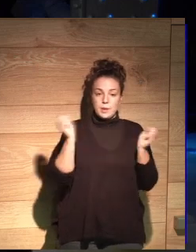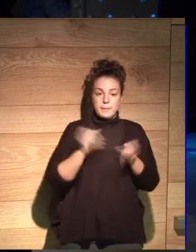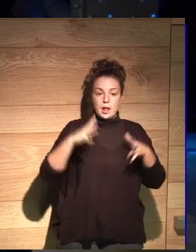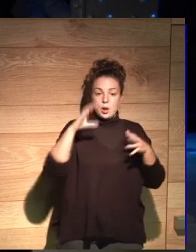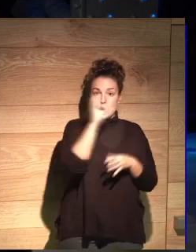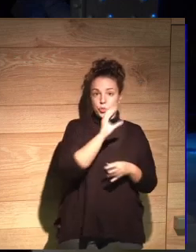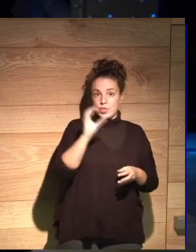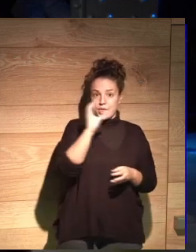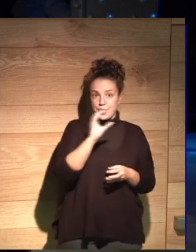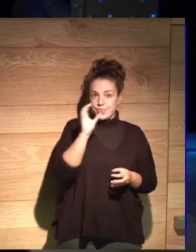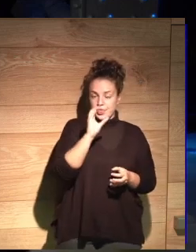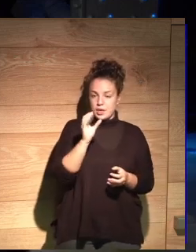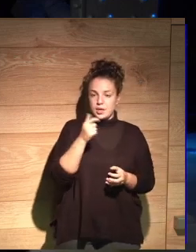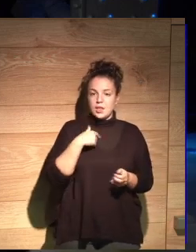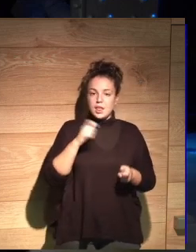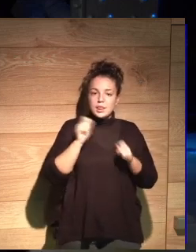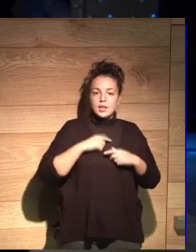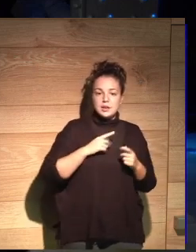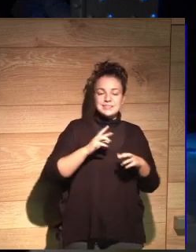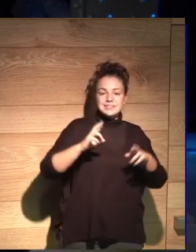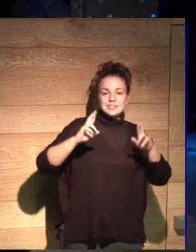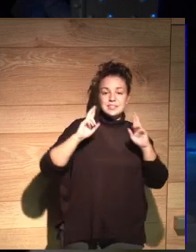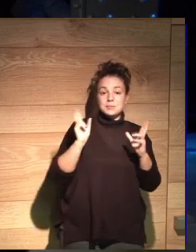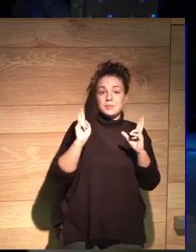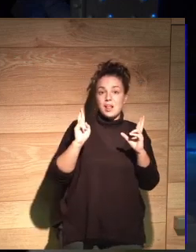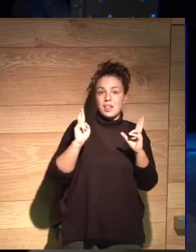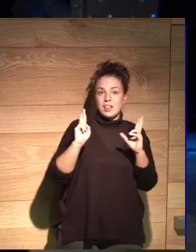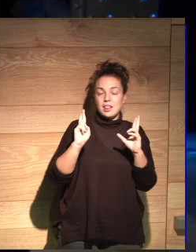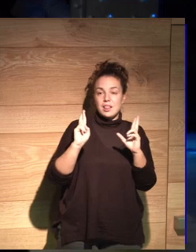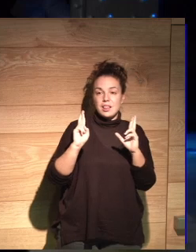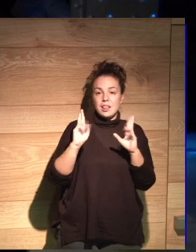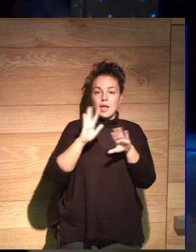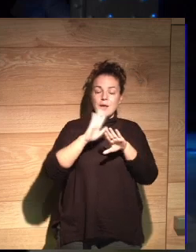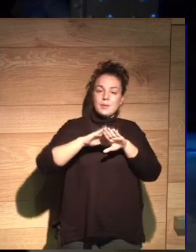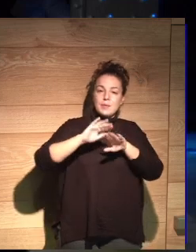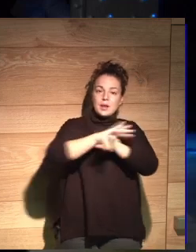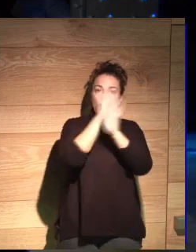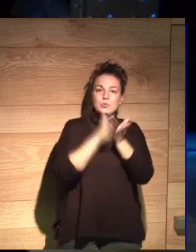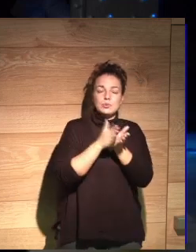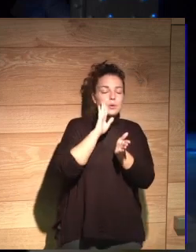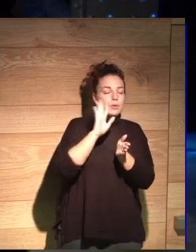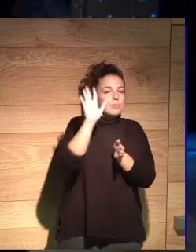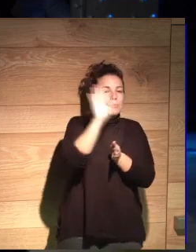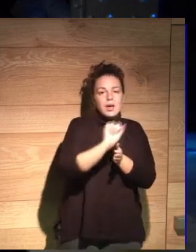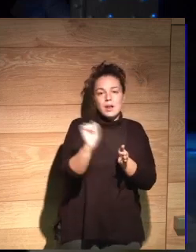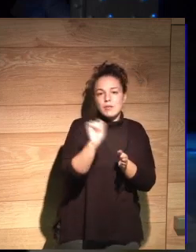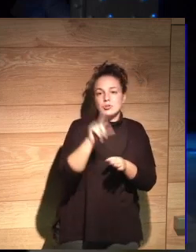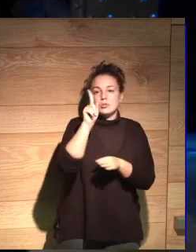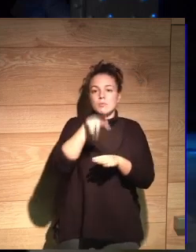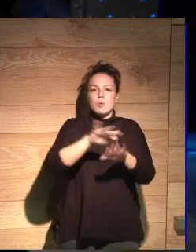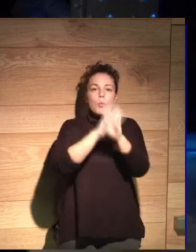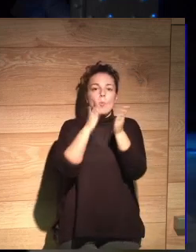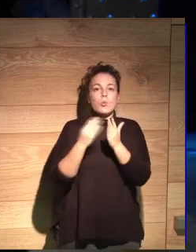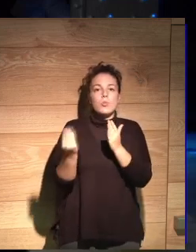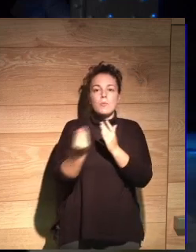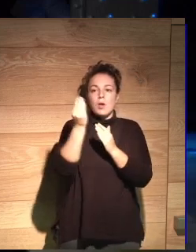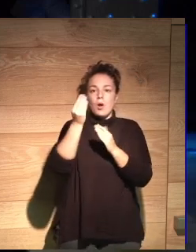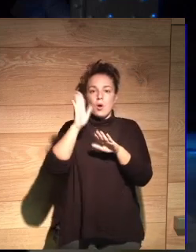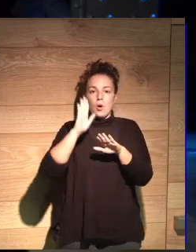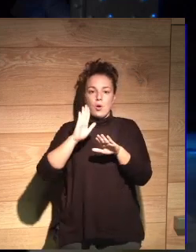using miracles of science, to provide some hope of a wonderful world,